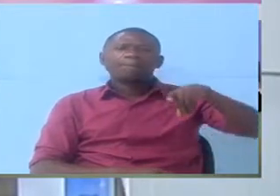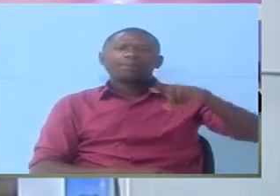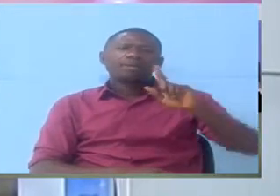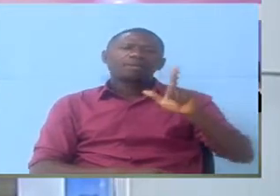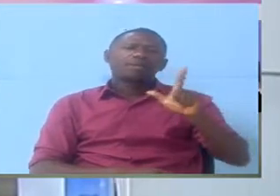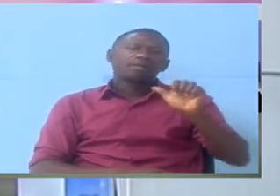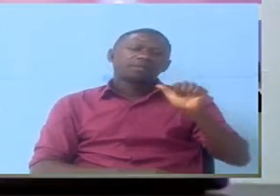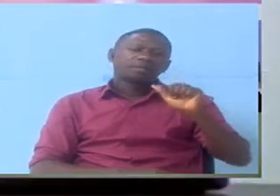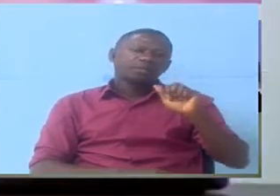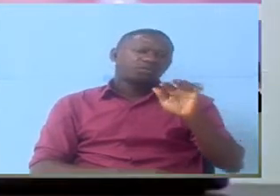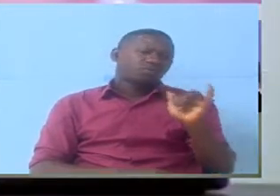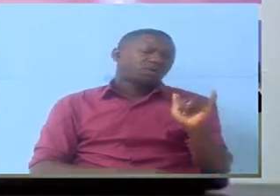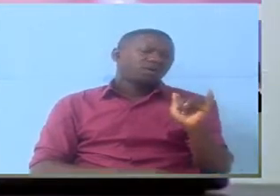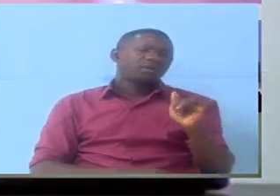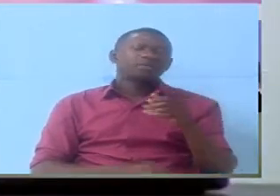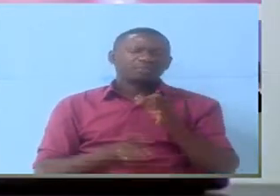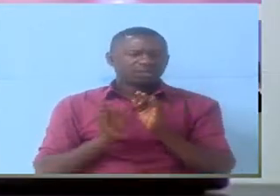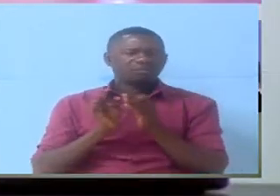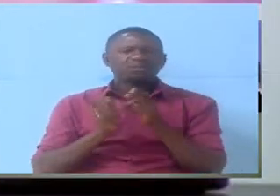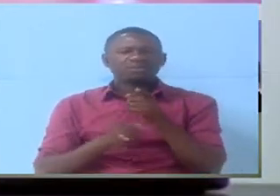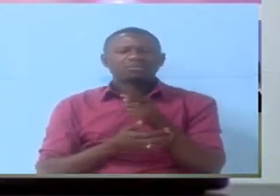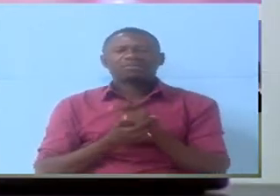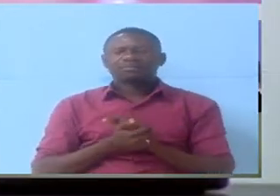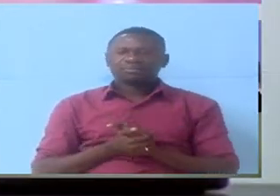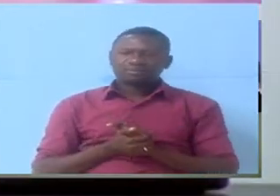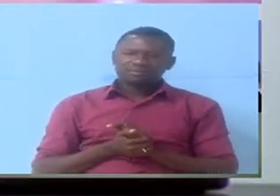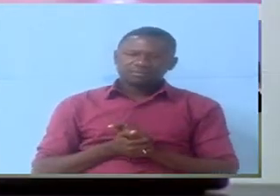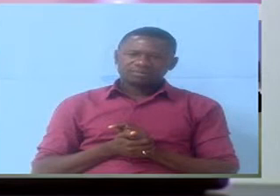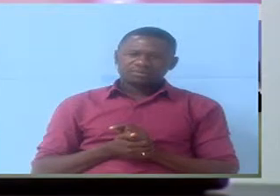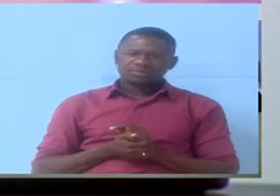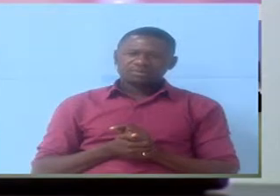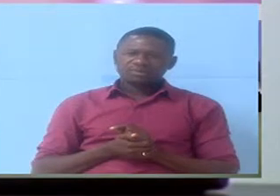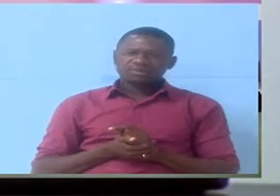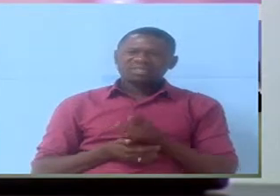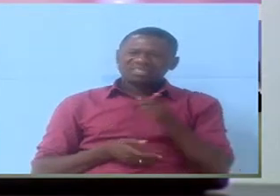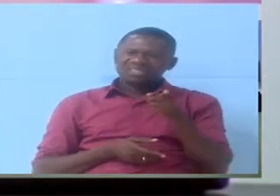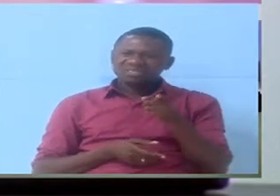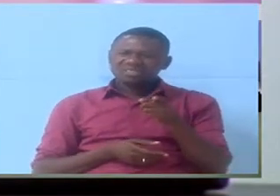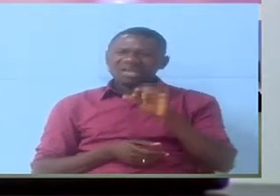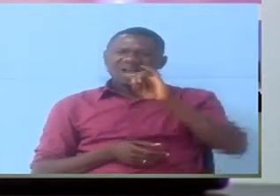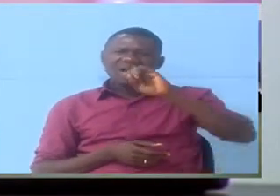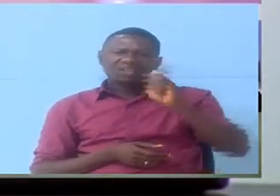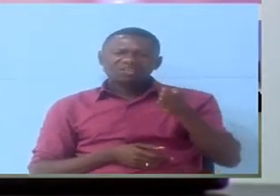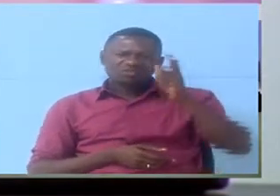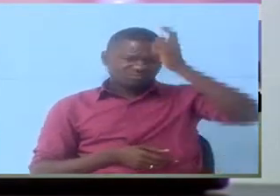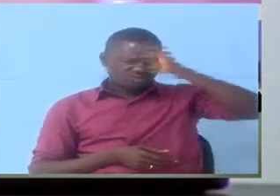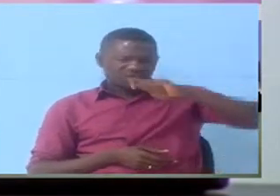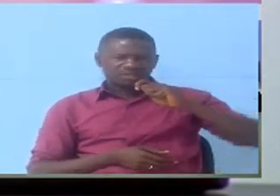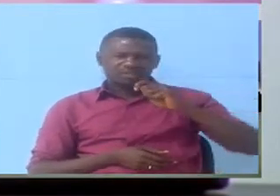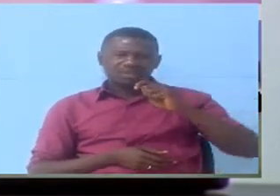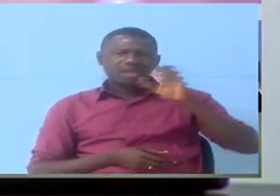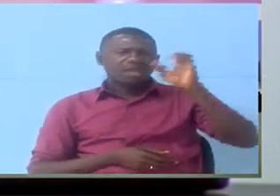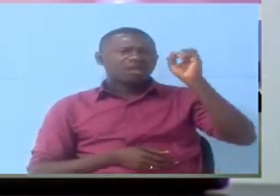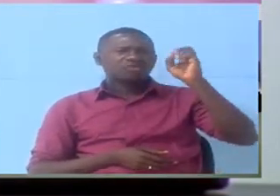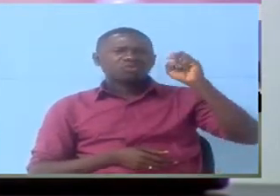he suggest to you that he was really interested in knowing